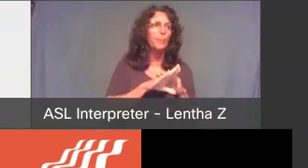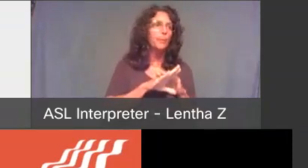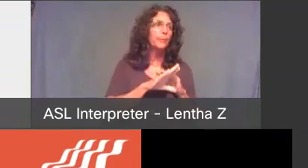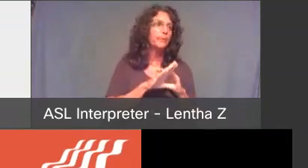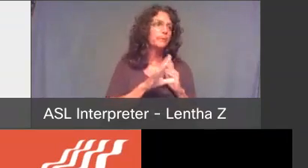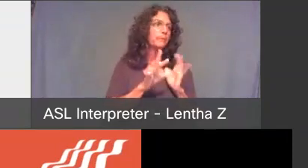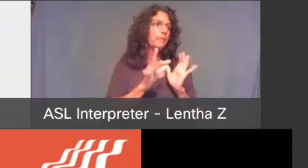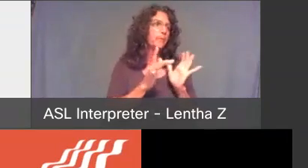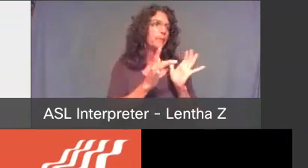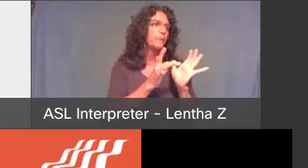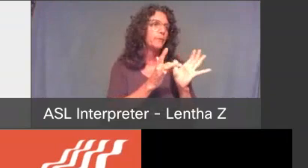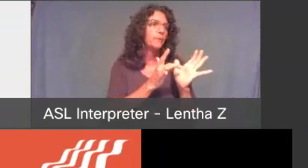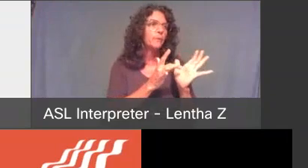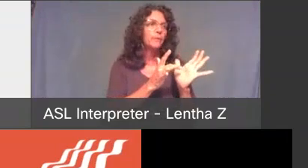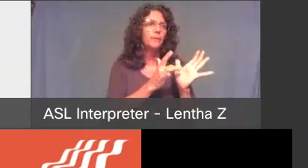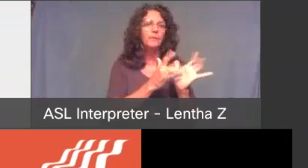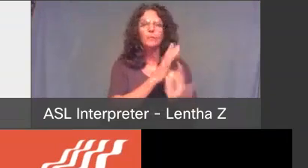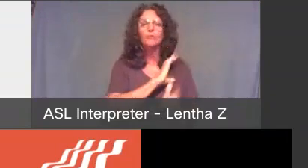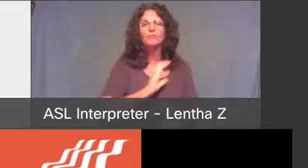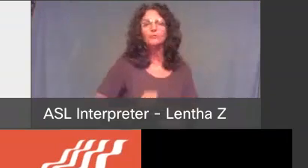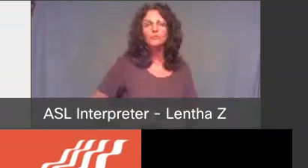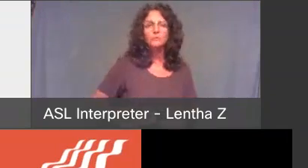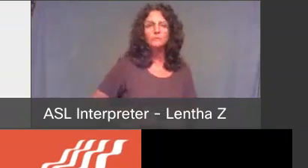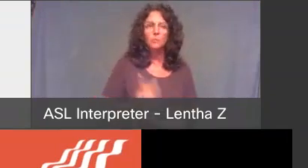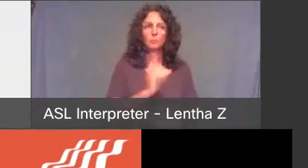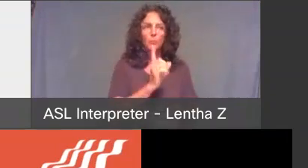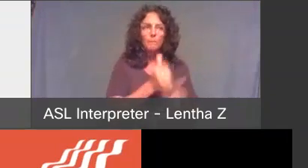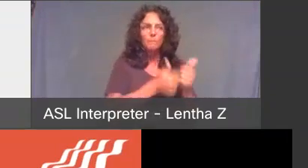Christian in a Christian dominant society, or